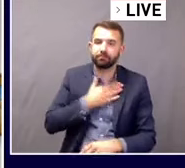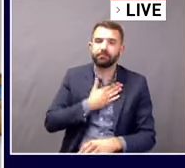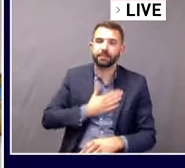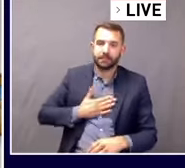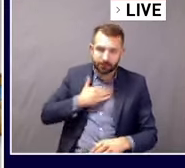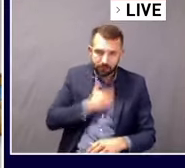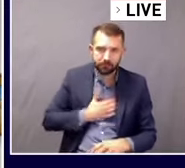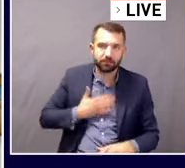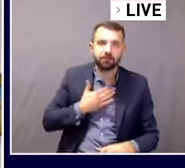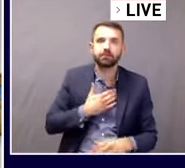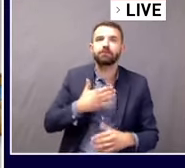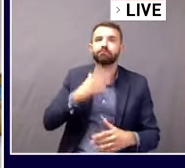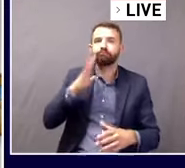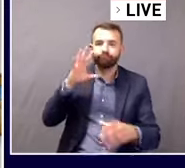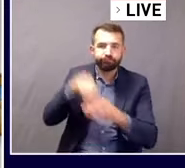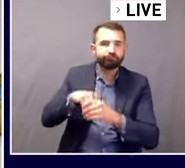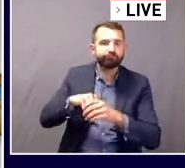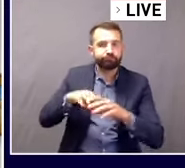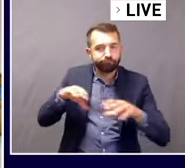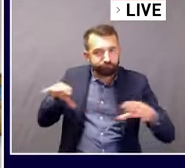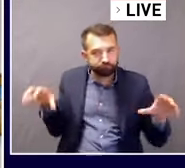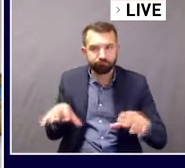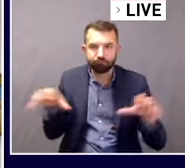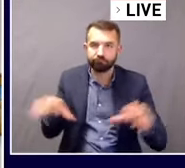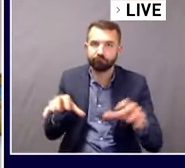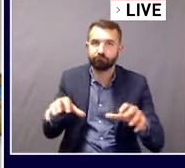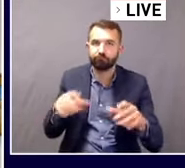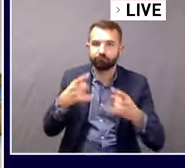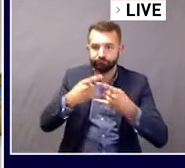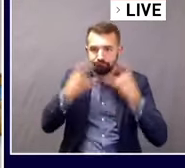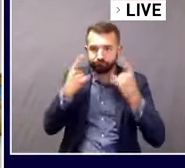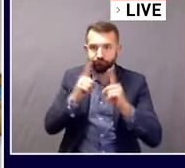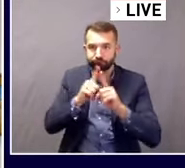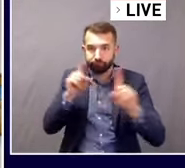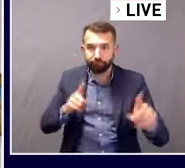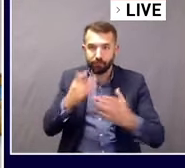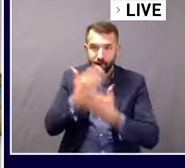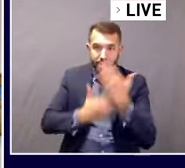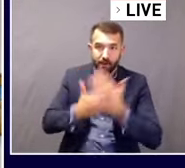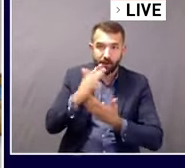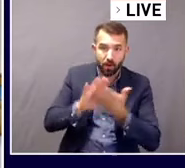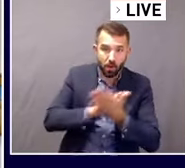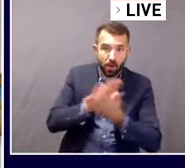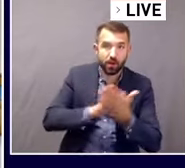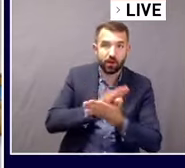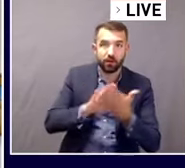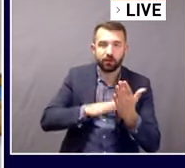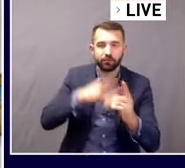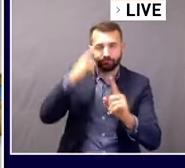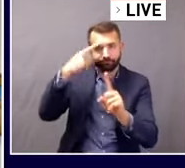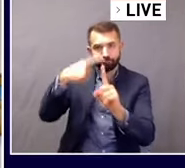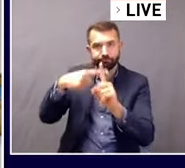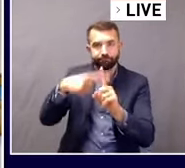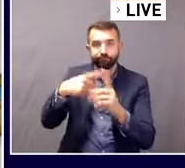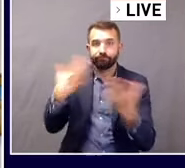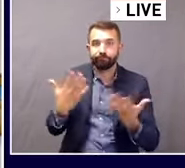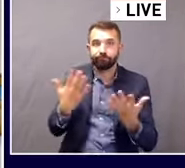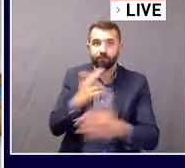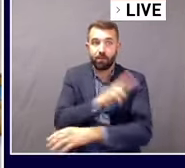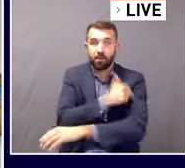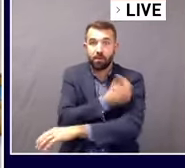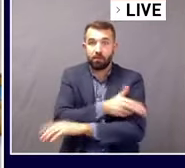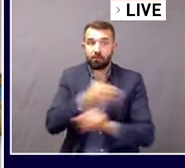part. Even though there are positive signs on the horizon, low hospitalization rates, generally favorable levels of